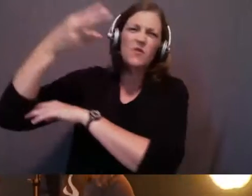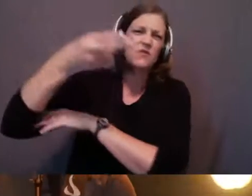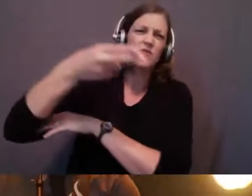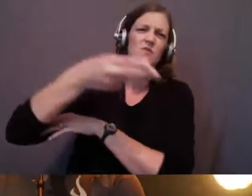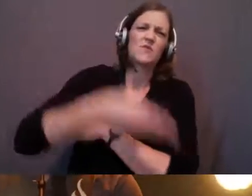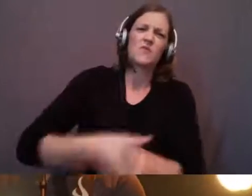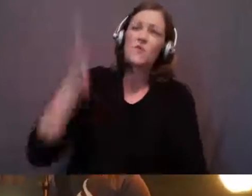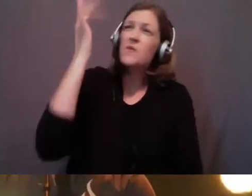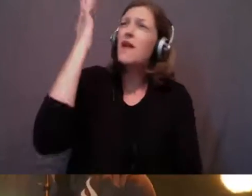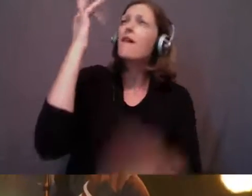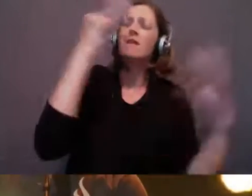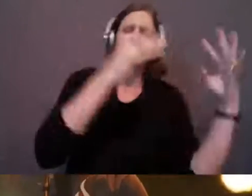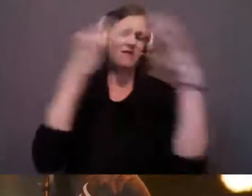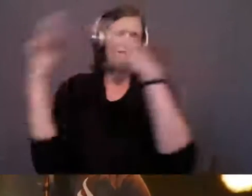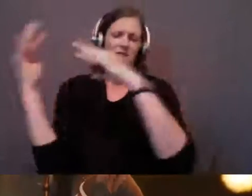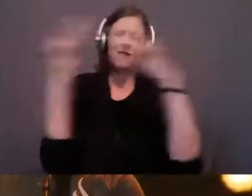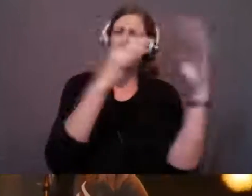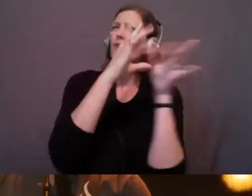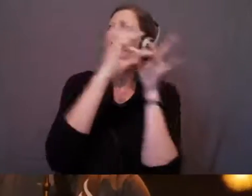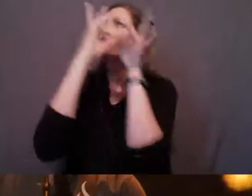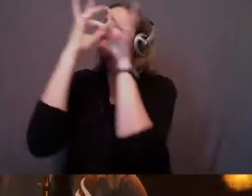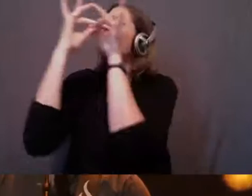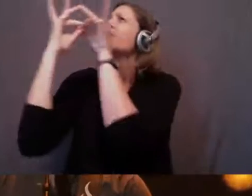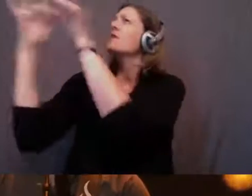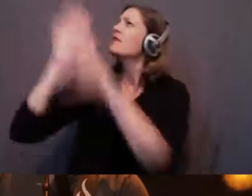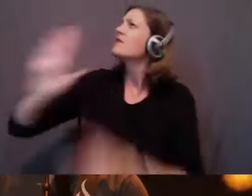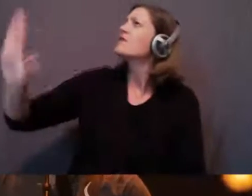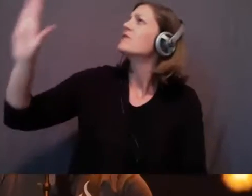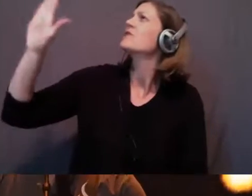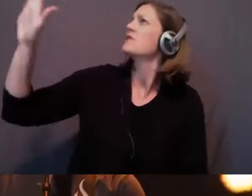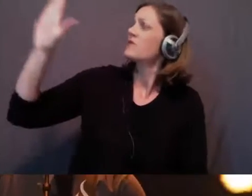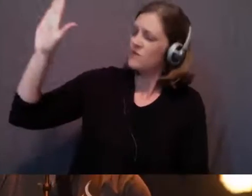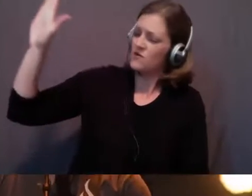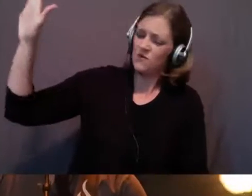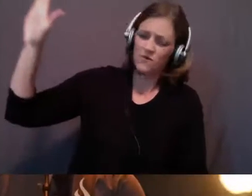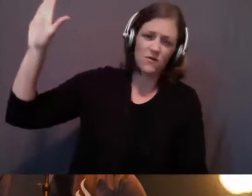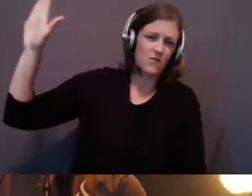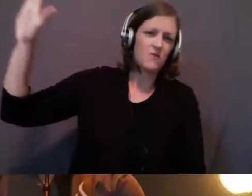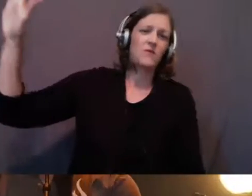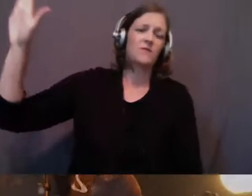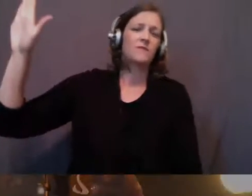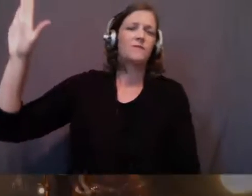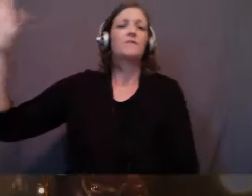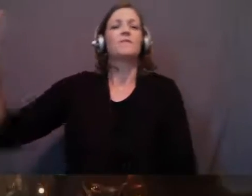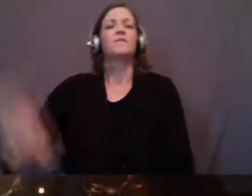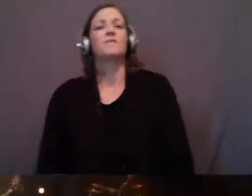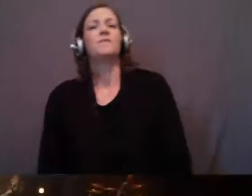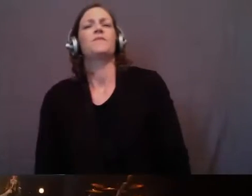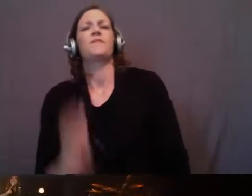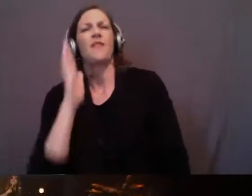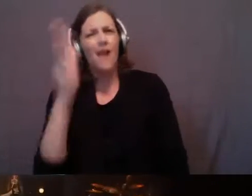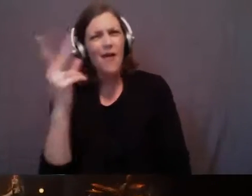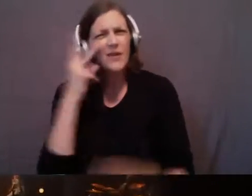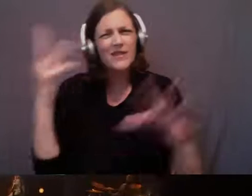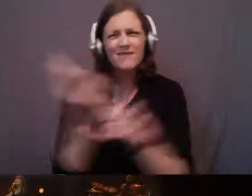victory. For the battle belongs to you, Lord. 'Cause I'm gonna